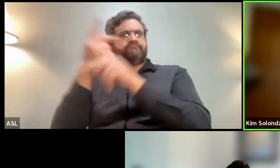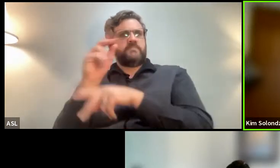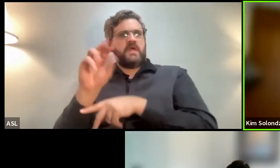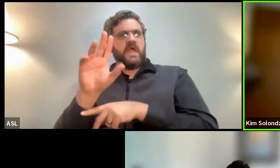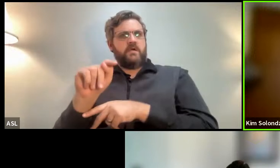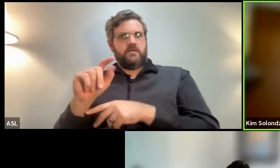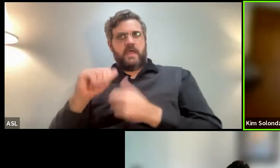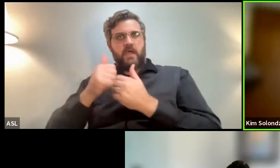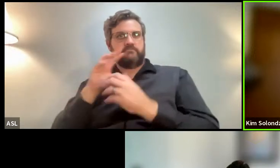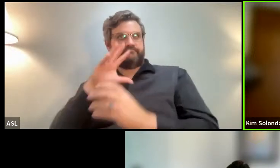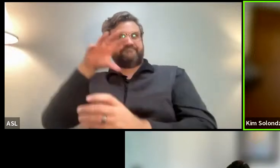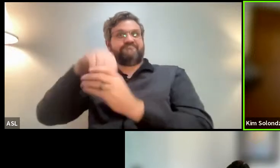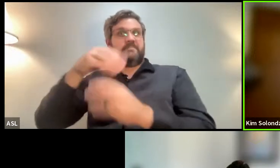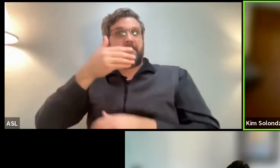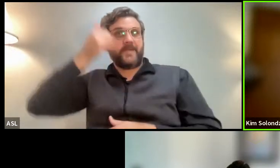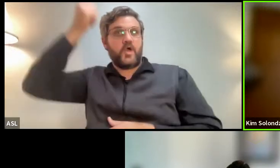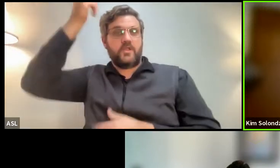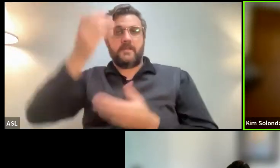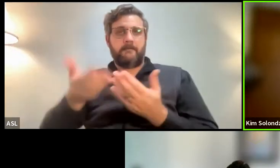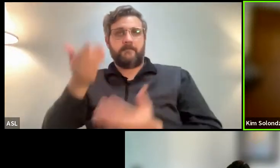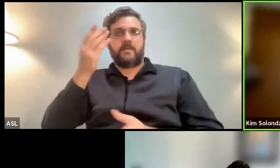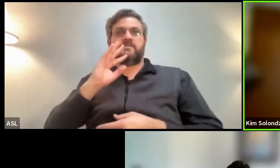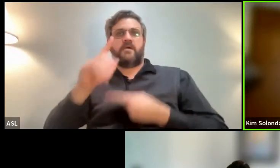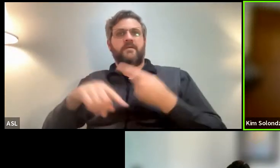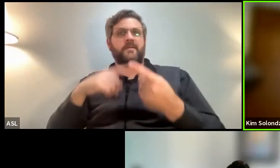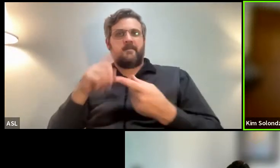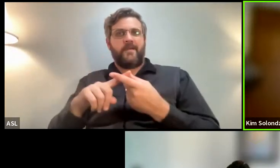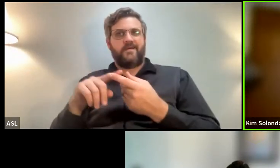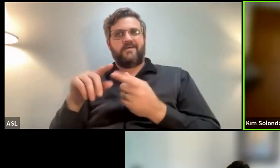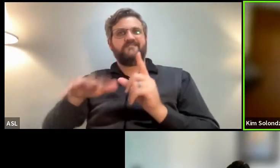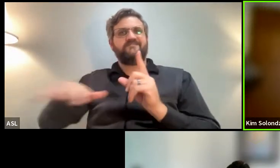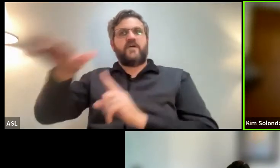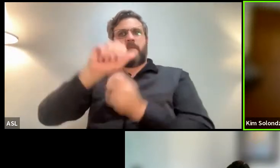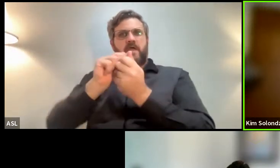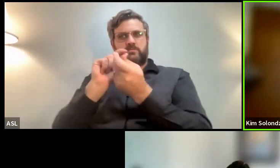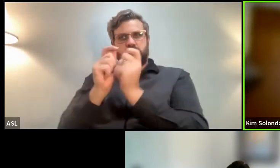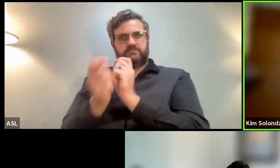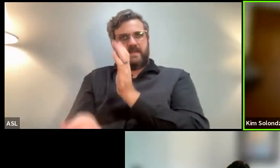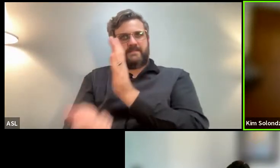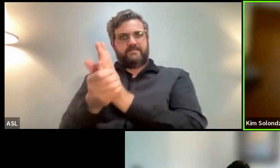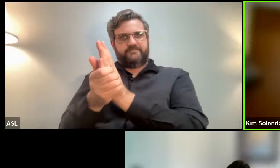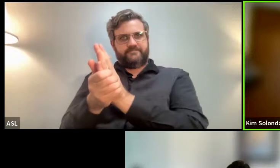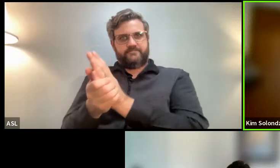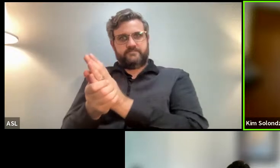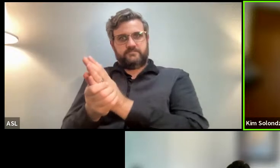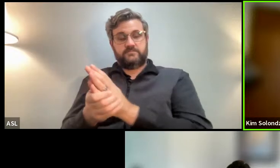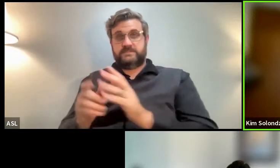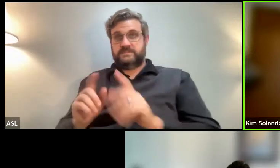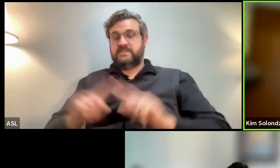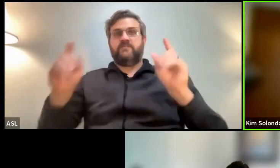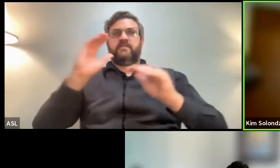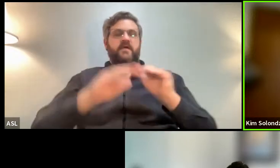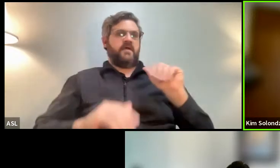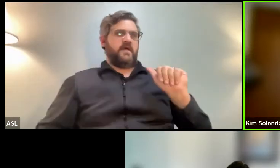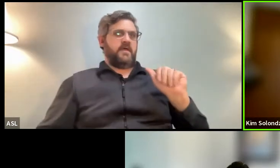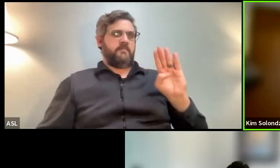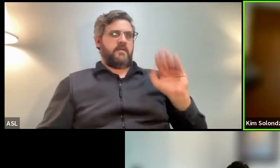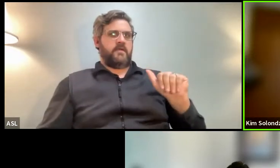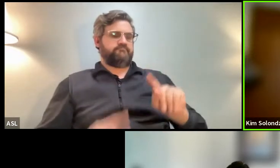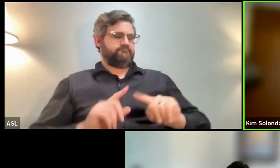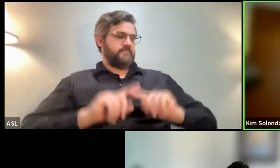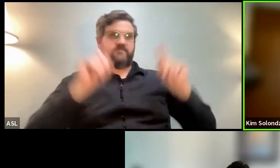participate. We might talk about adaptations to the environment. Oh, it's very different than ABA. I mean, we